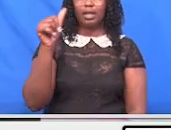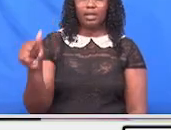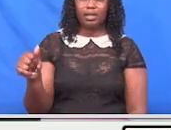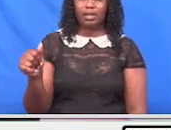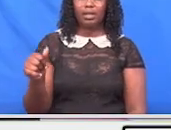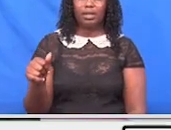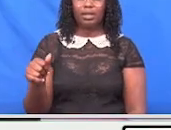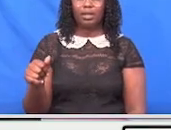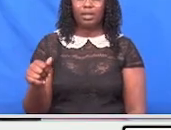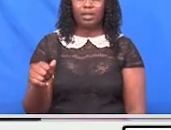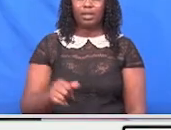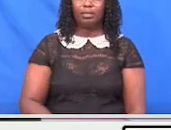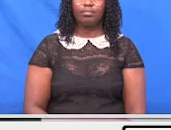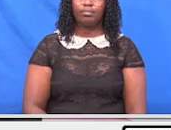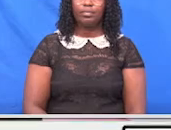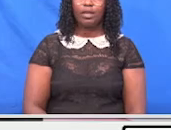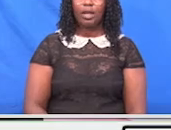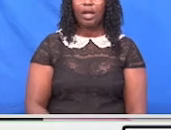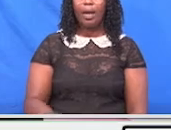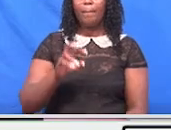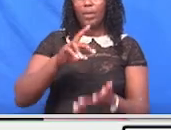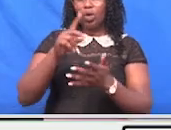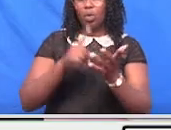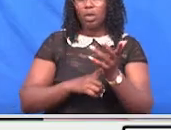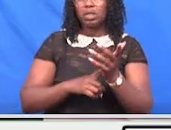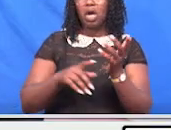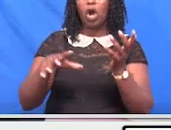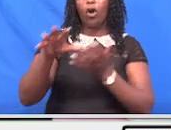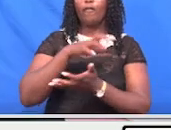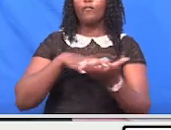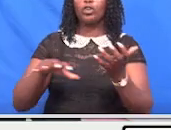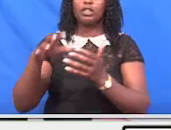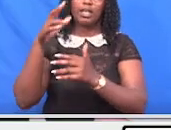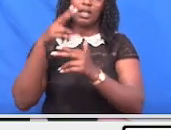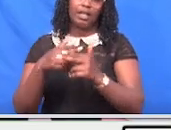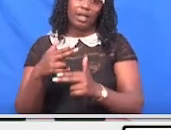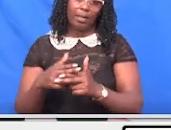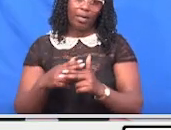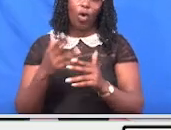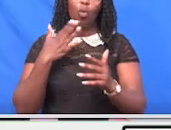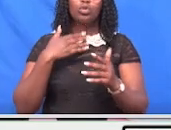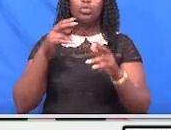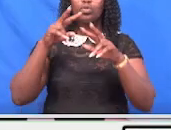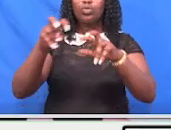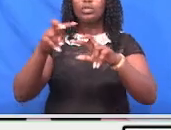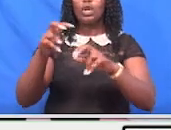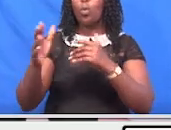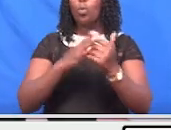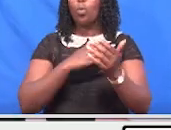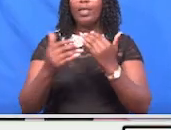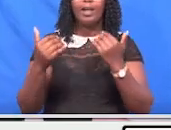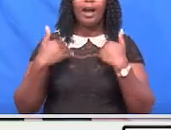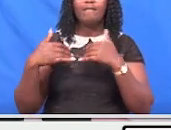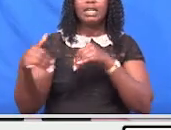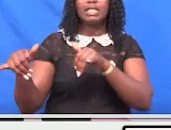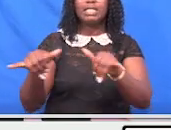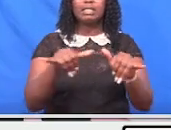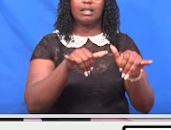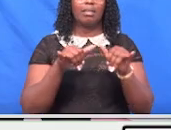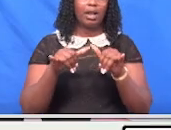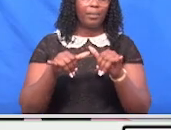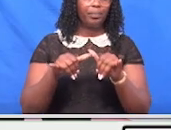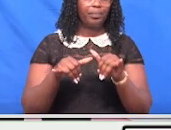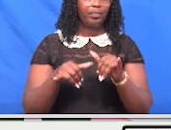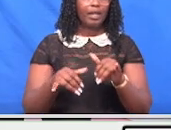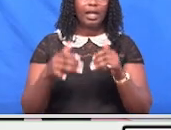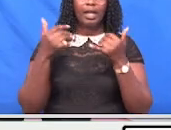colleagues call me that. But anyway. Yeah, so that would be confusingly similar in in this instance. So the classes are indicated here. So